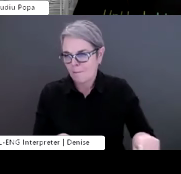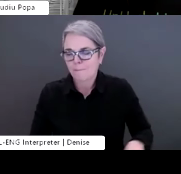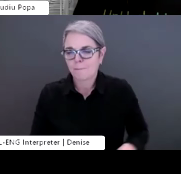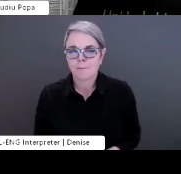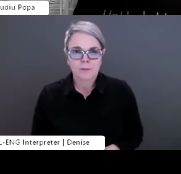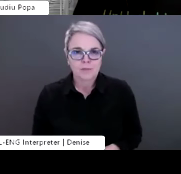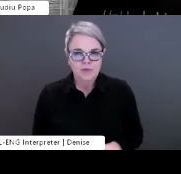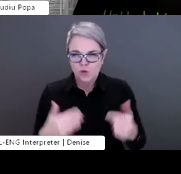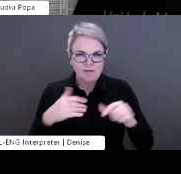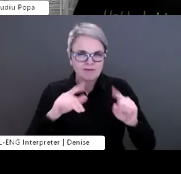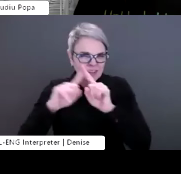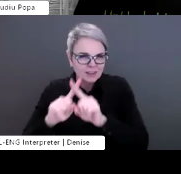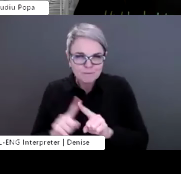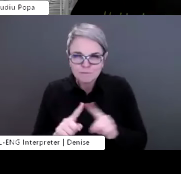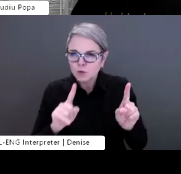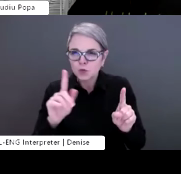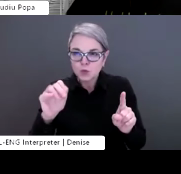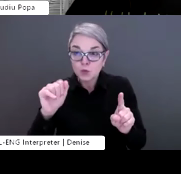Common roadblocks,